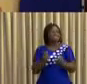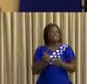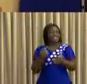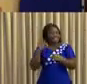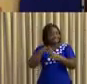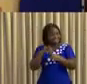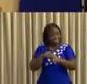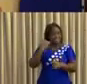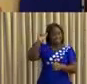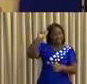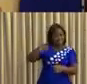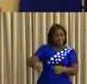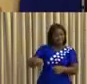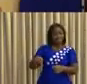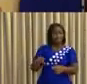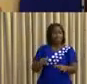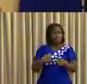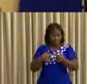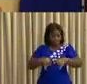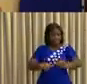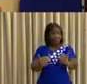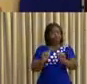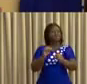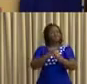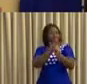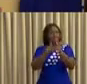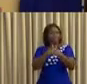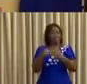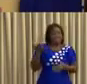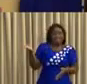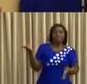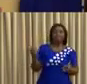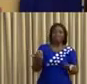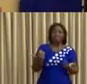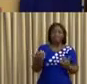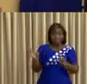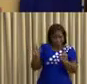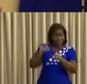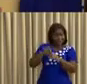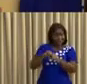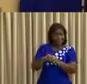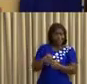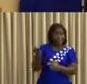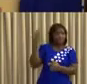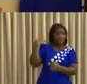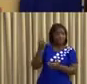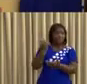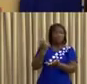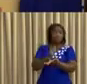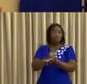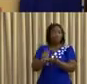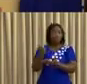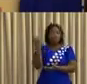April, at the height of the pandemic in that country. In Europe last week, we've seen those